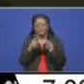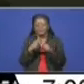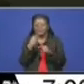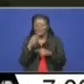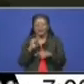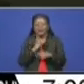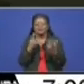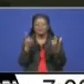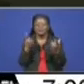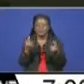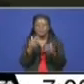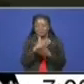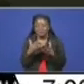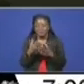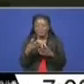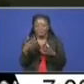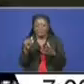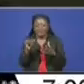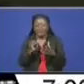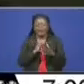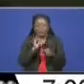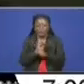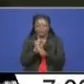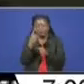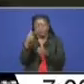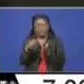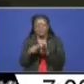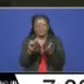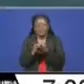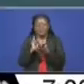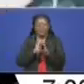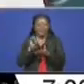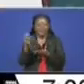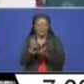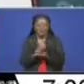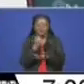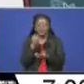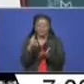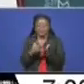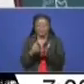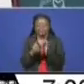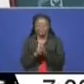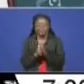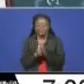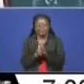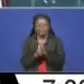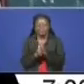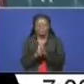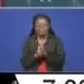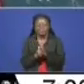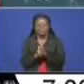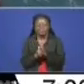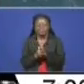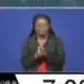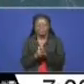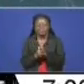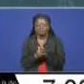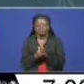done something, to say that I've actually worked for this, that I earned it. LaDawn Davis with the Student of the Week.